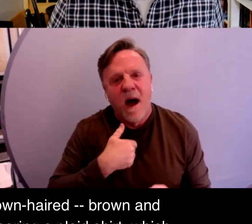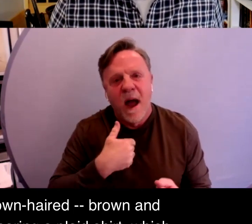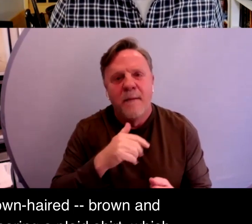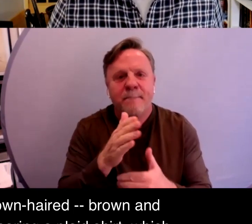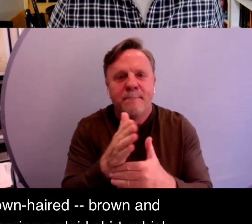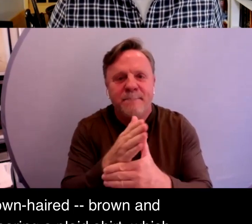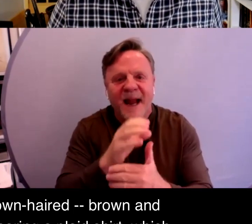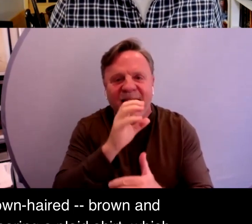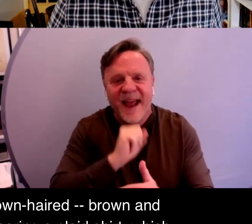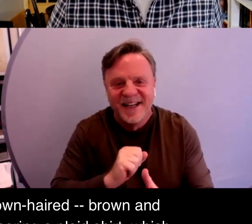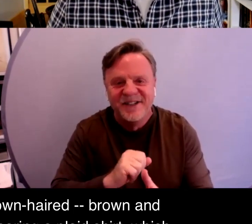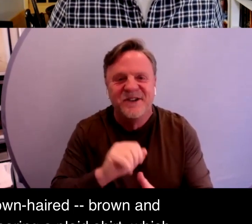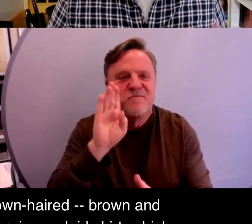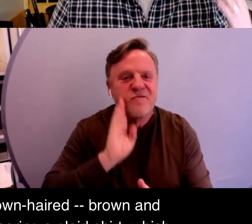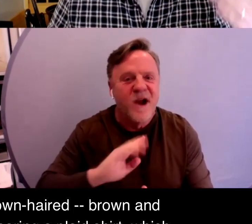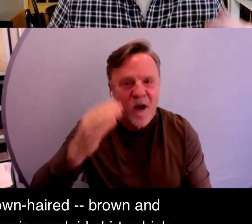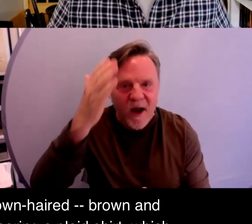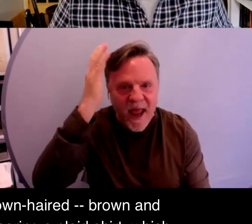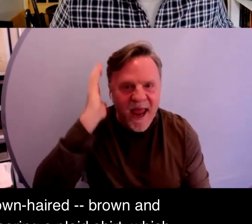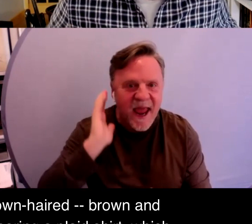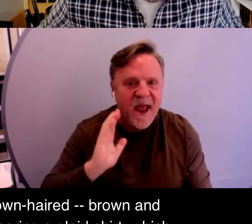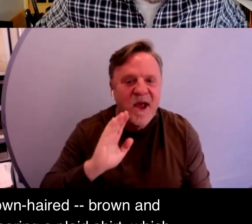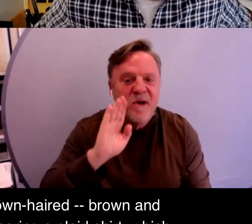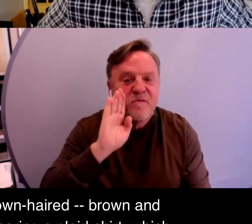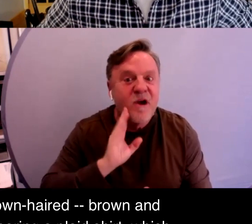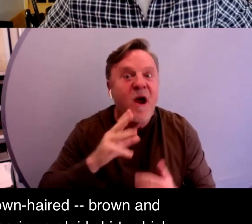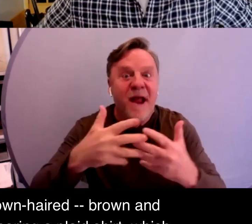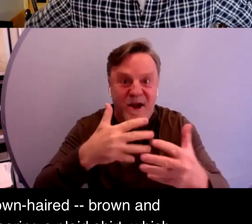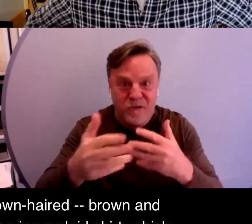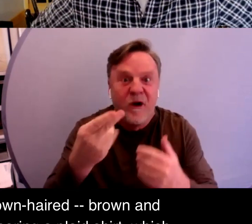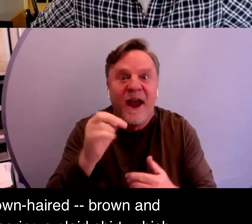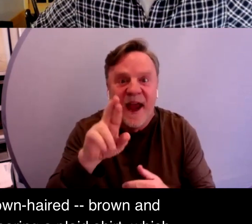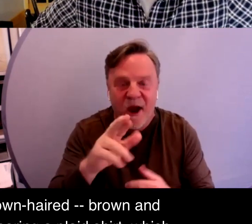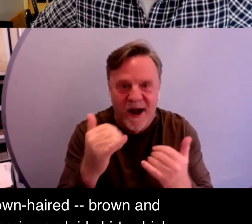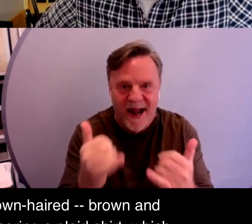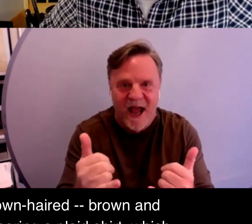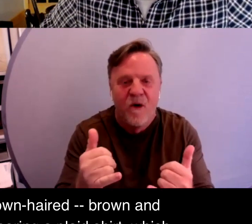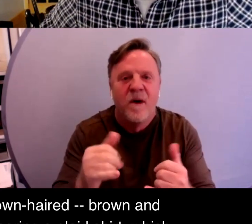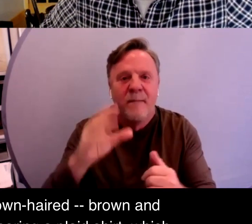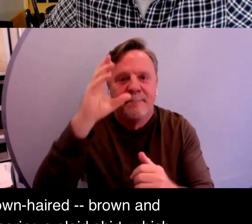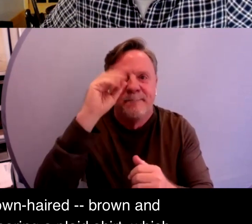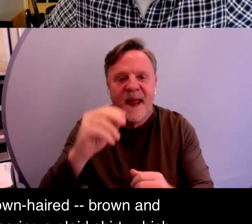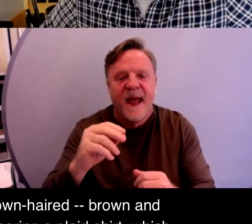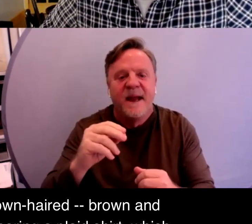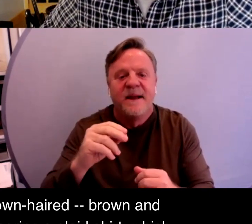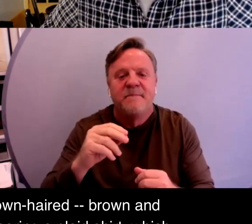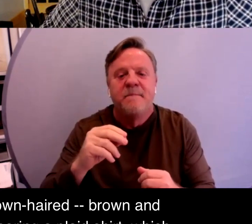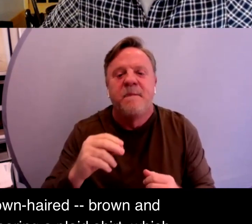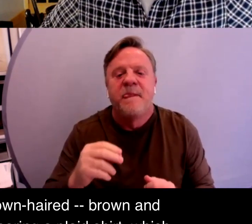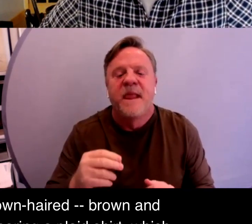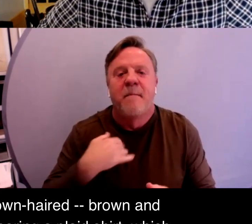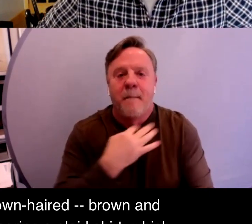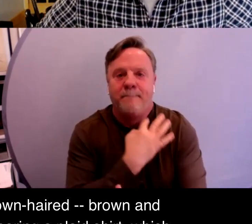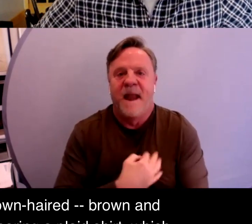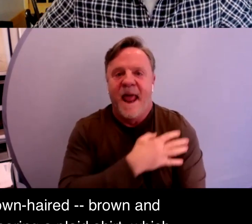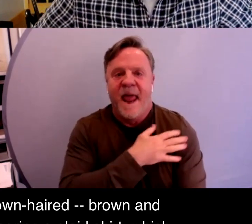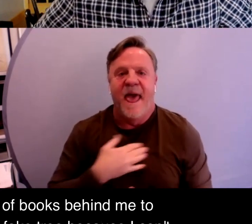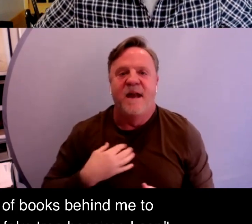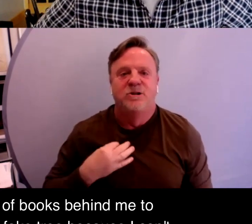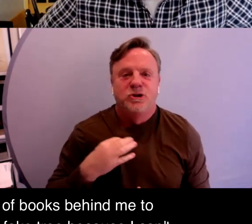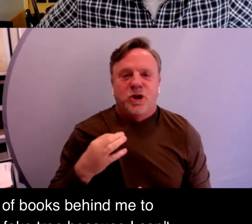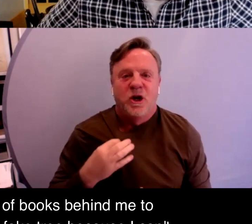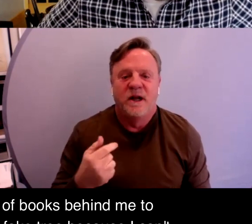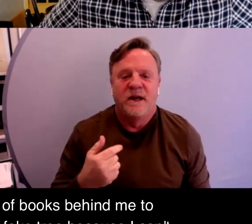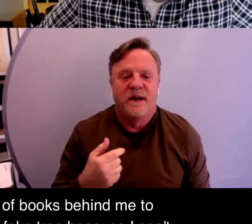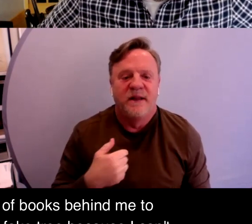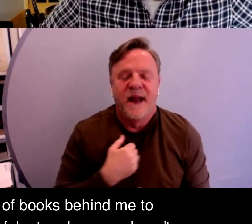middle-aged, brown-haired, brown and gray-haired now, man wearing a plaid shirt, which I love